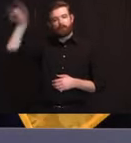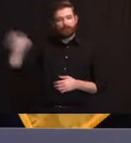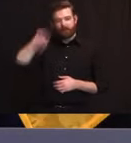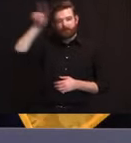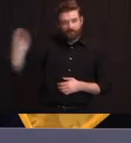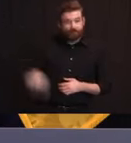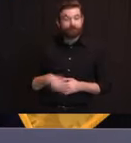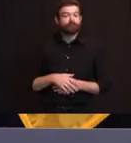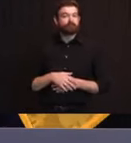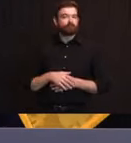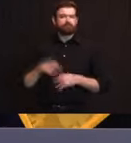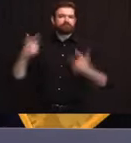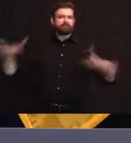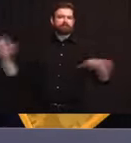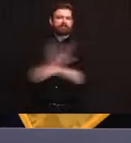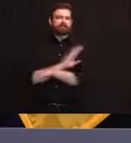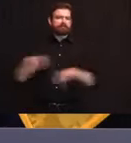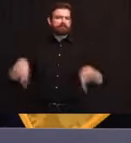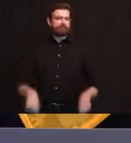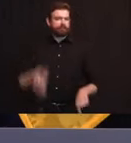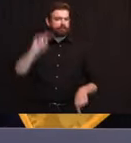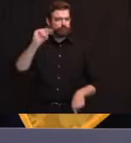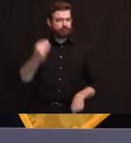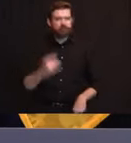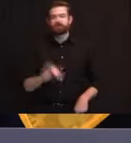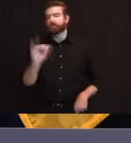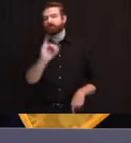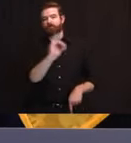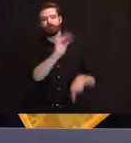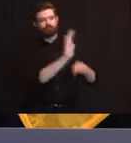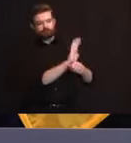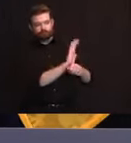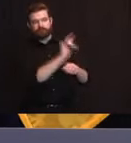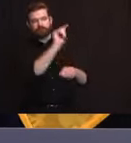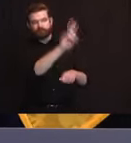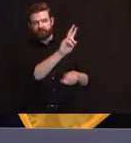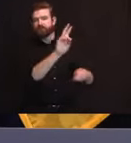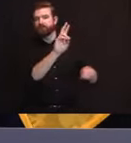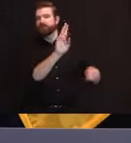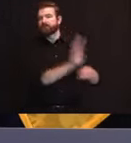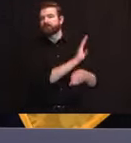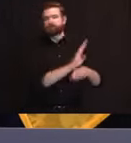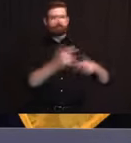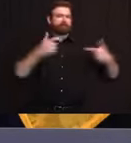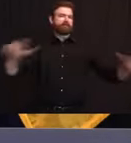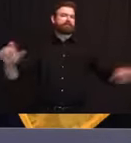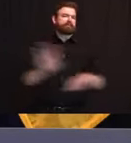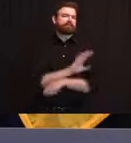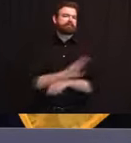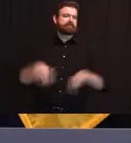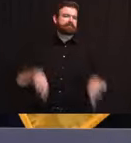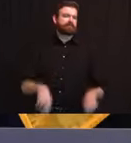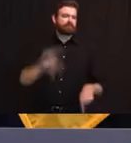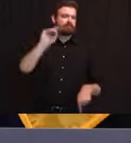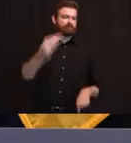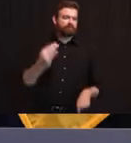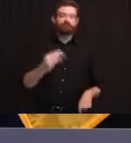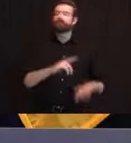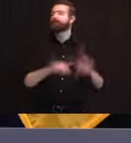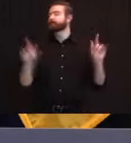permanent. We're going to get back to this. So I hope sooner than later, but the specific answer is they are subject to the same indoor and outdoor restrictions. So thank